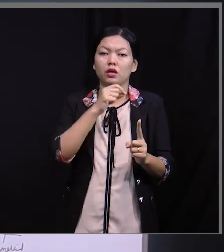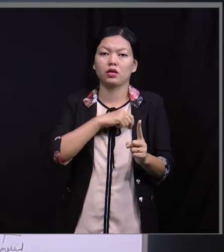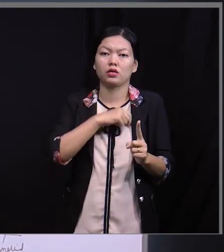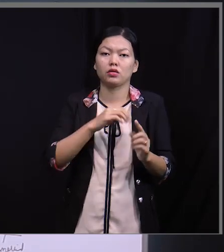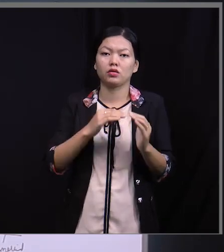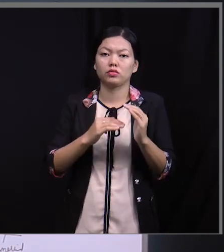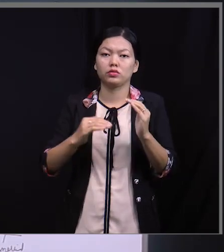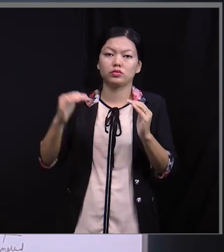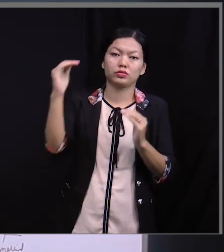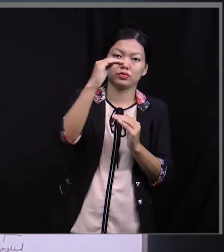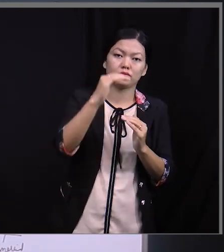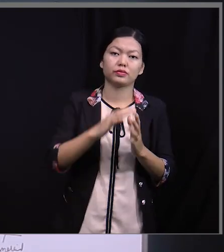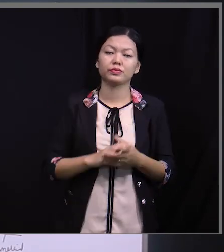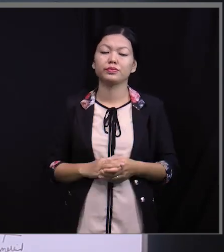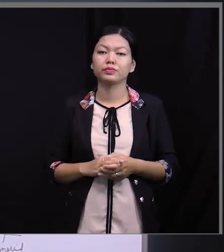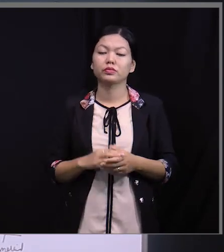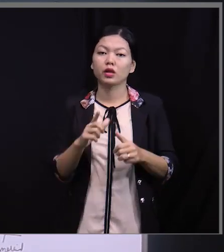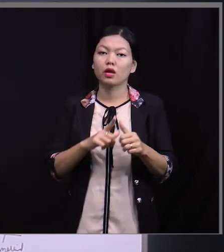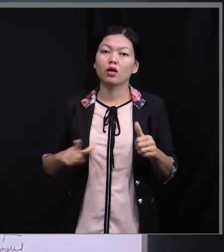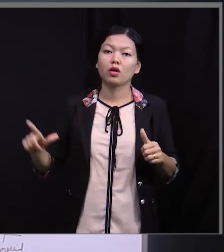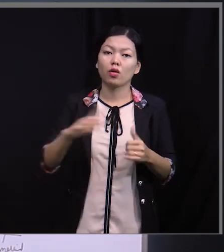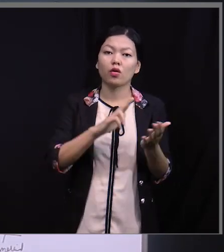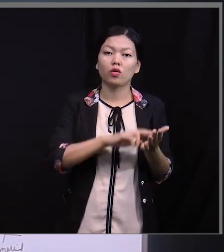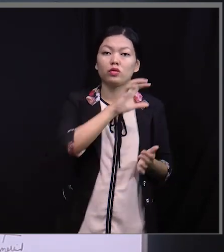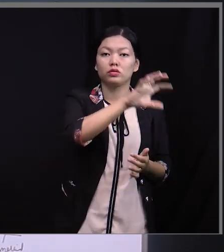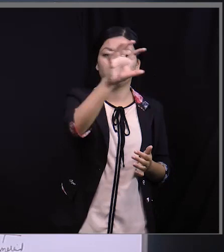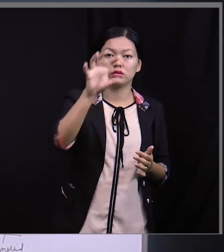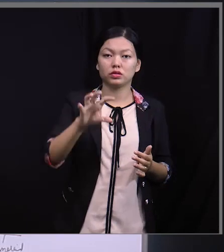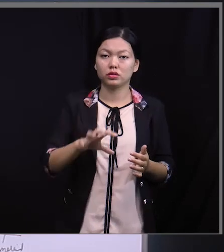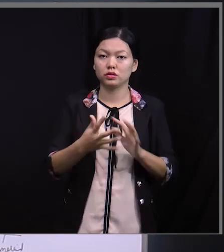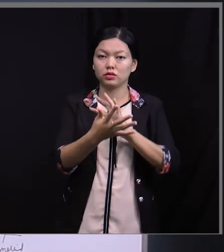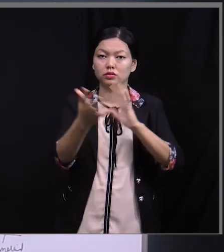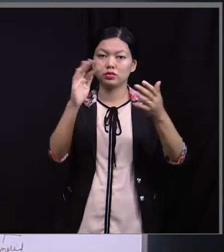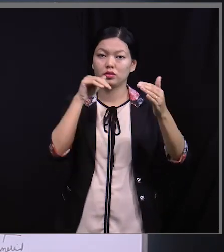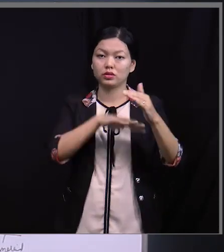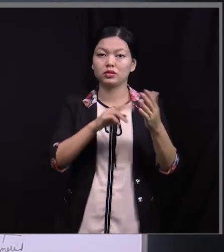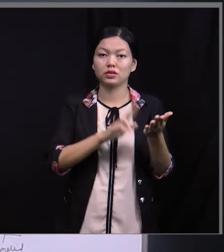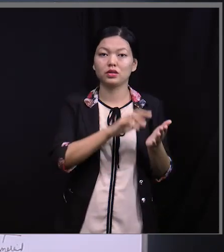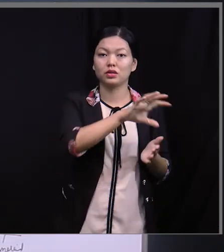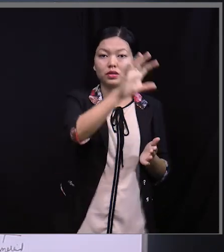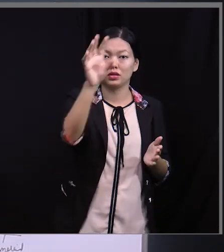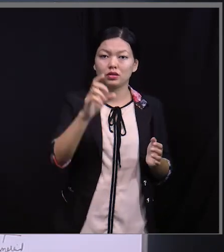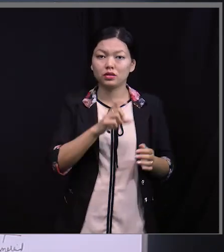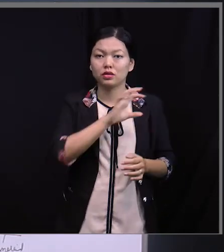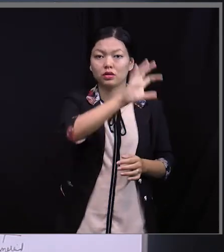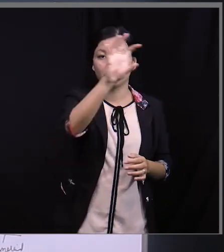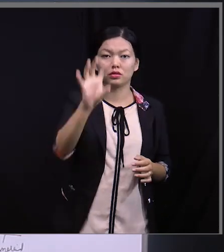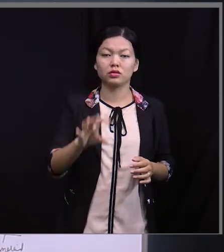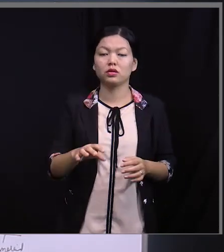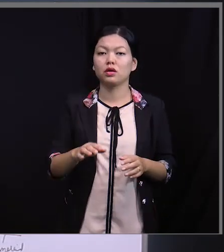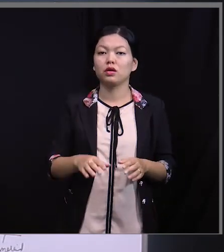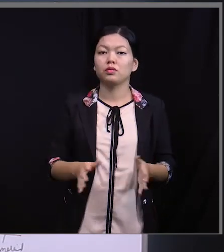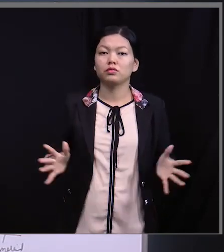country and every nation in the world must motivate people to take up entrepreneurship and